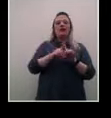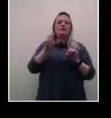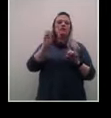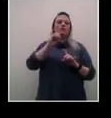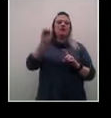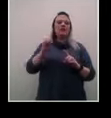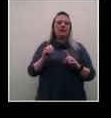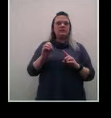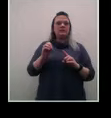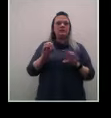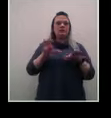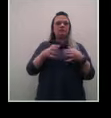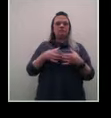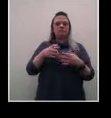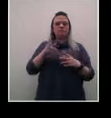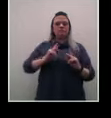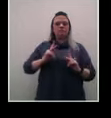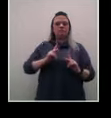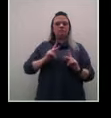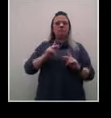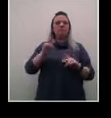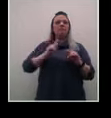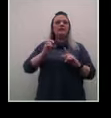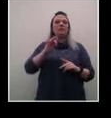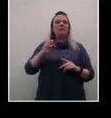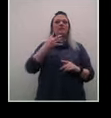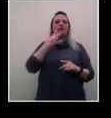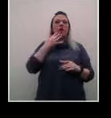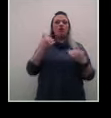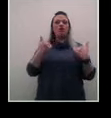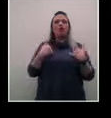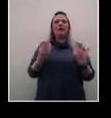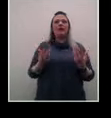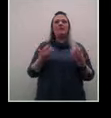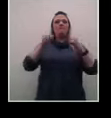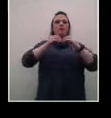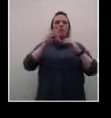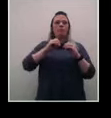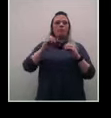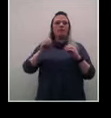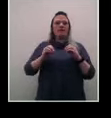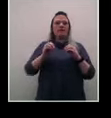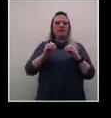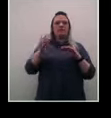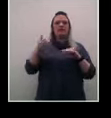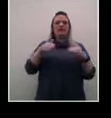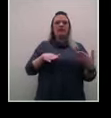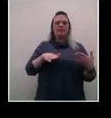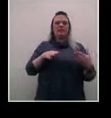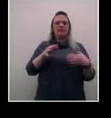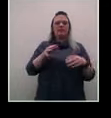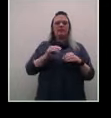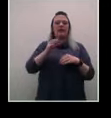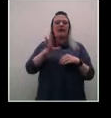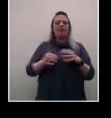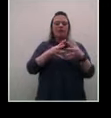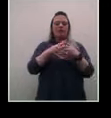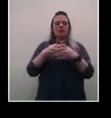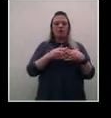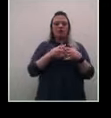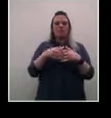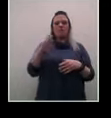of the population, people of color are actually having more percentage of the deaths. African Americans make up